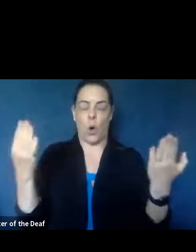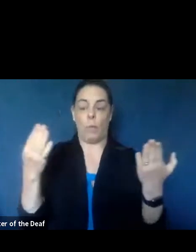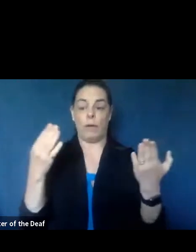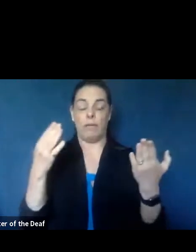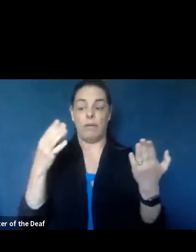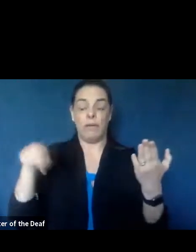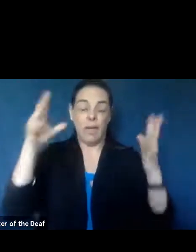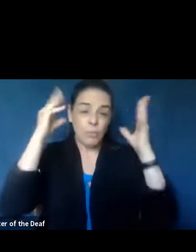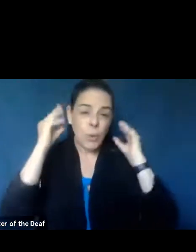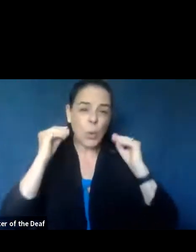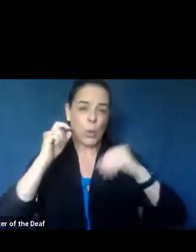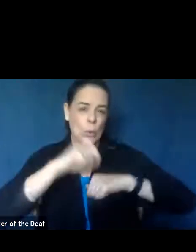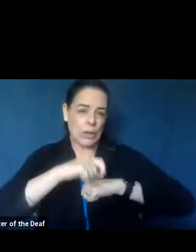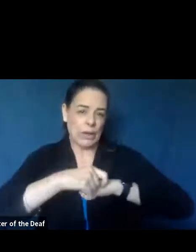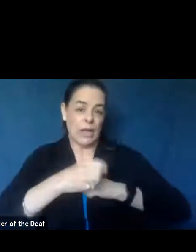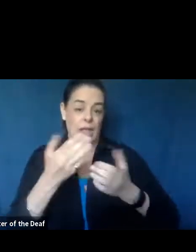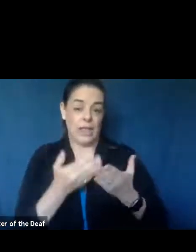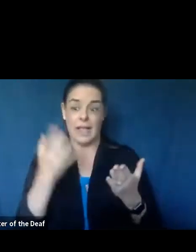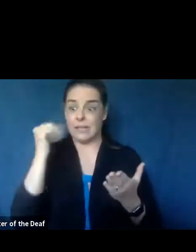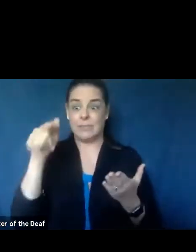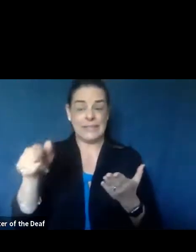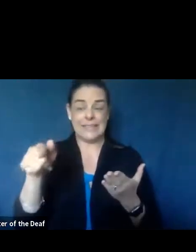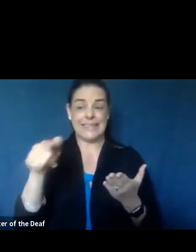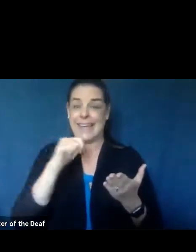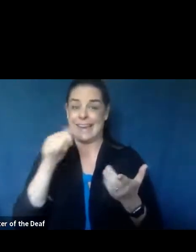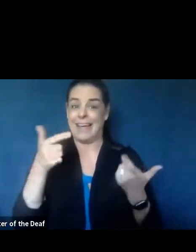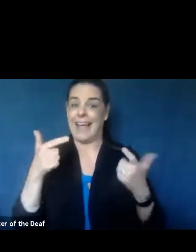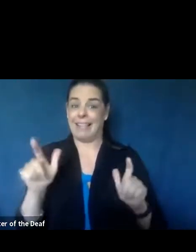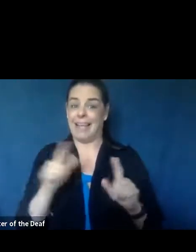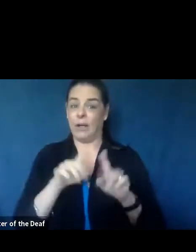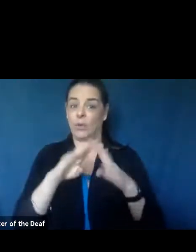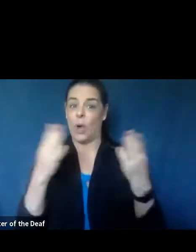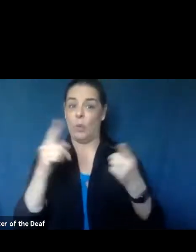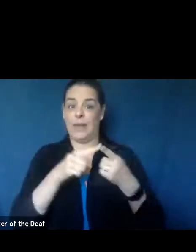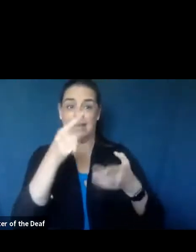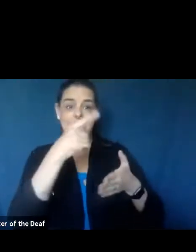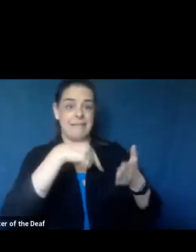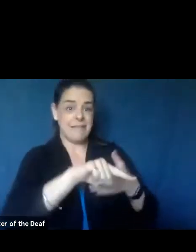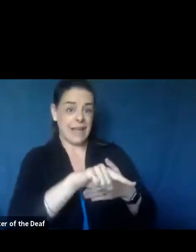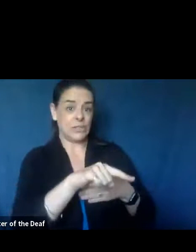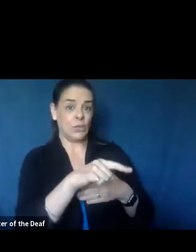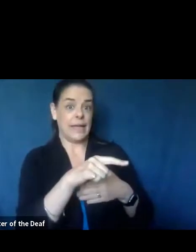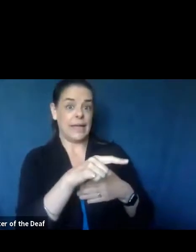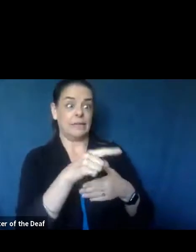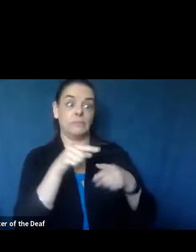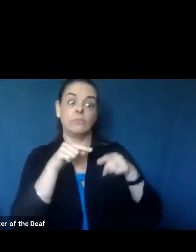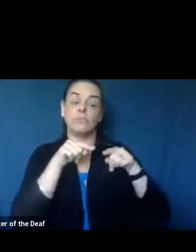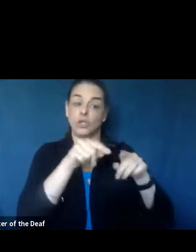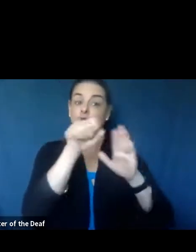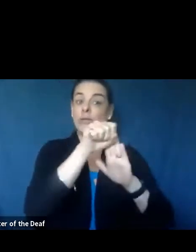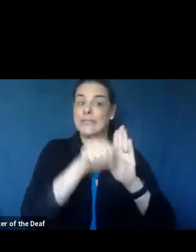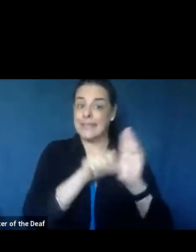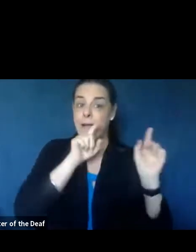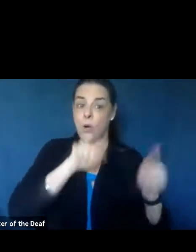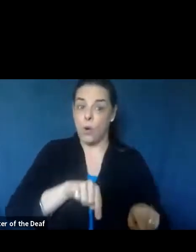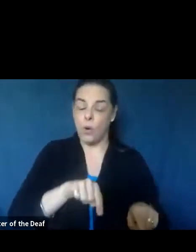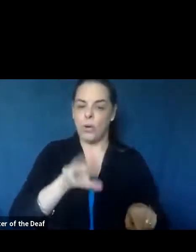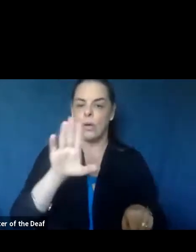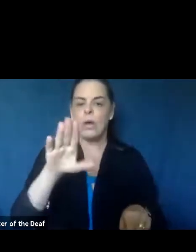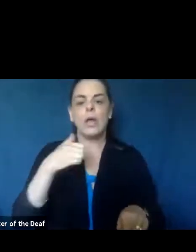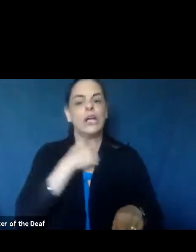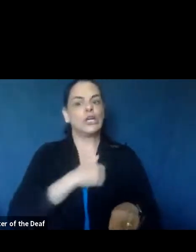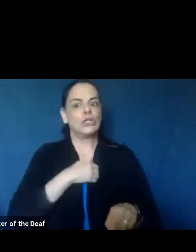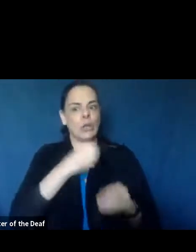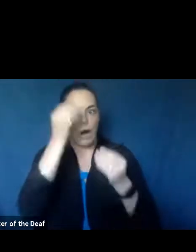businesses are not allowed to open during the until next week in the governor's current order. We apologize for the late release of